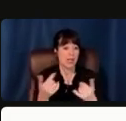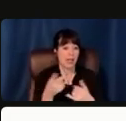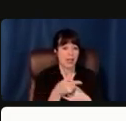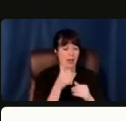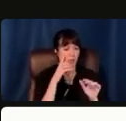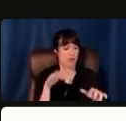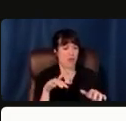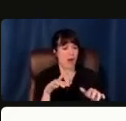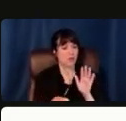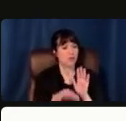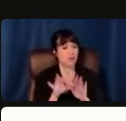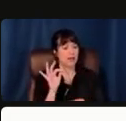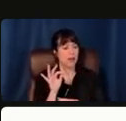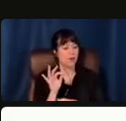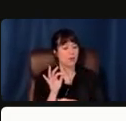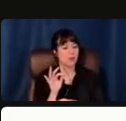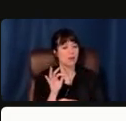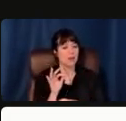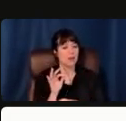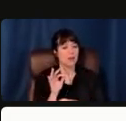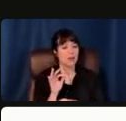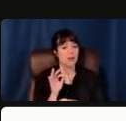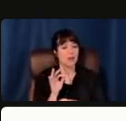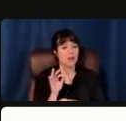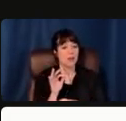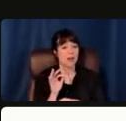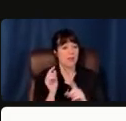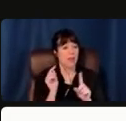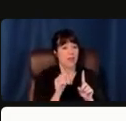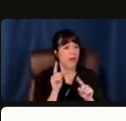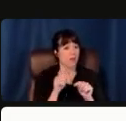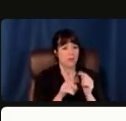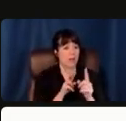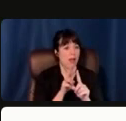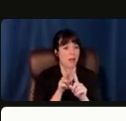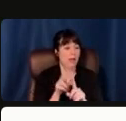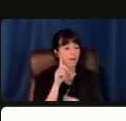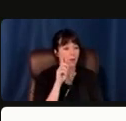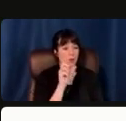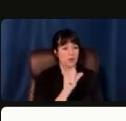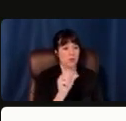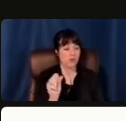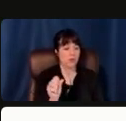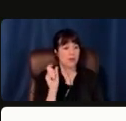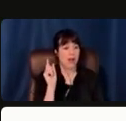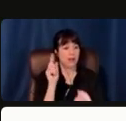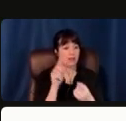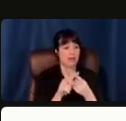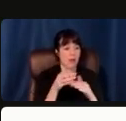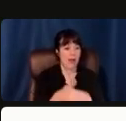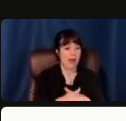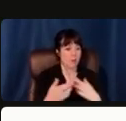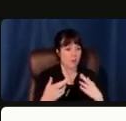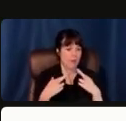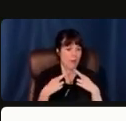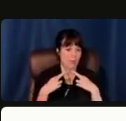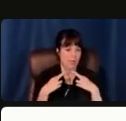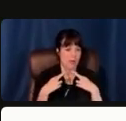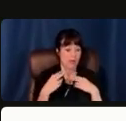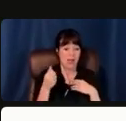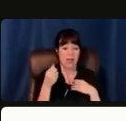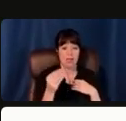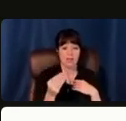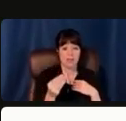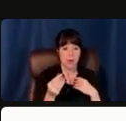shocked to find out that they could not apply for Social Security until after they retired. And so there